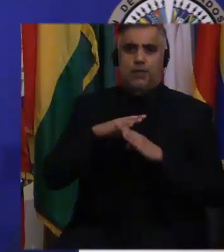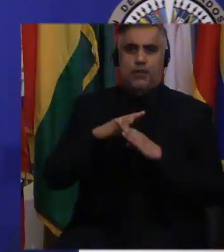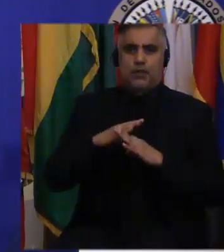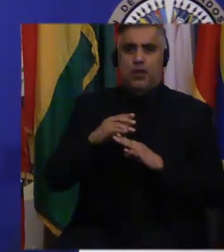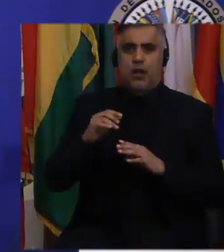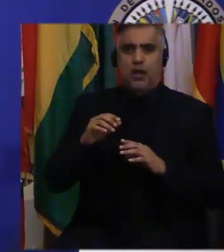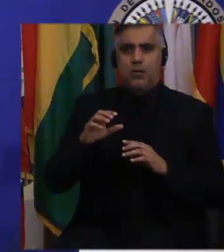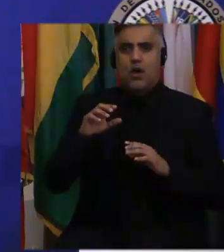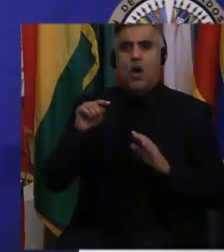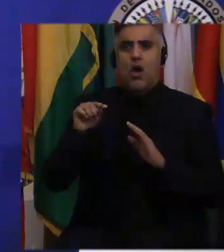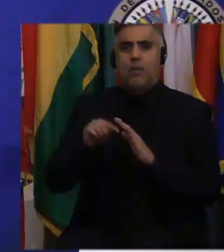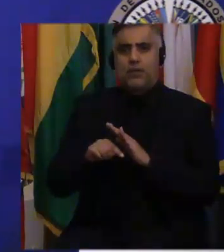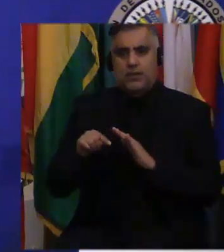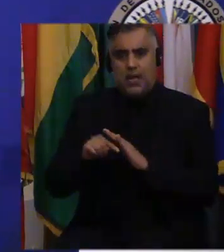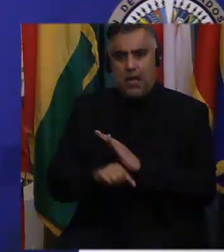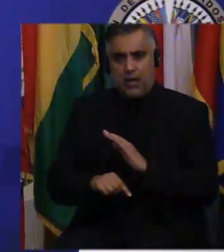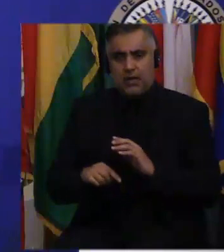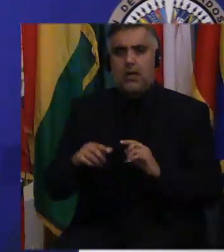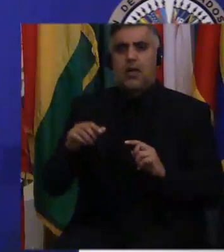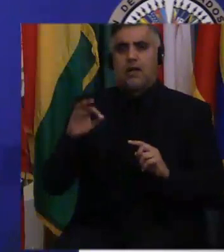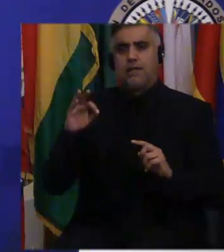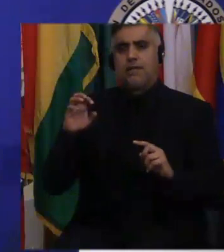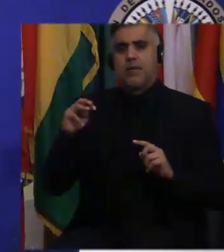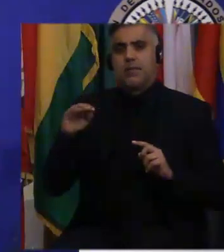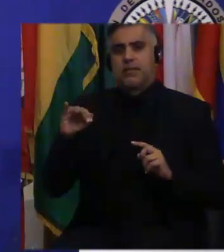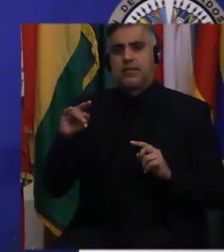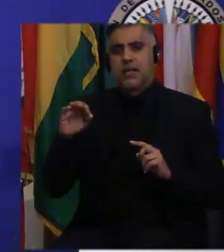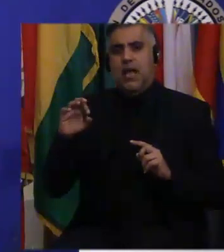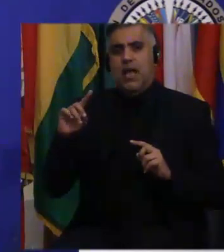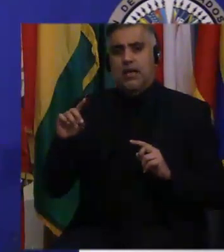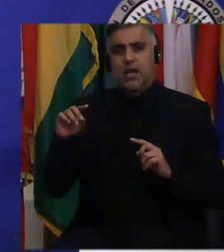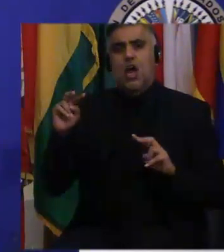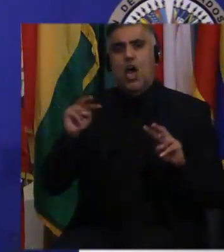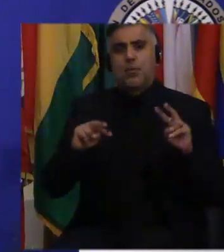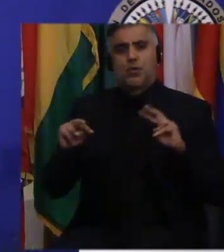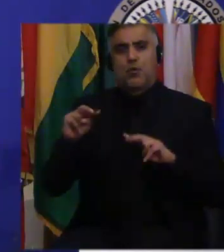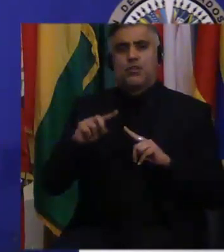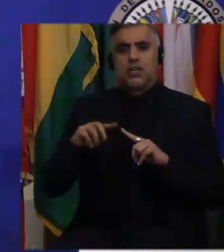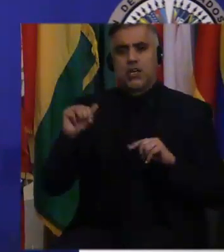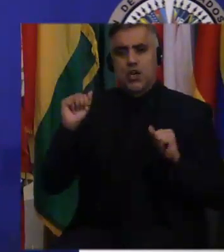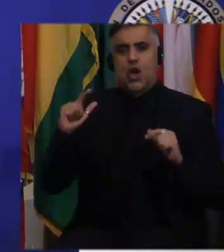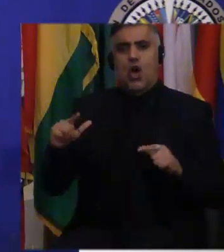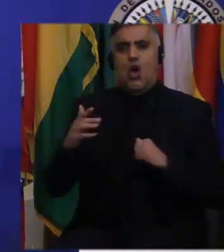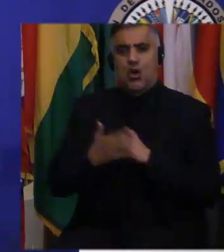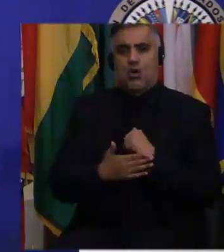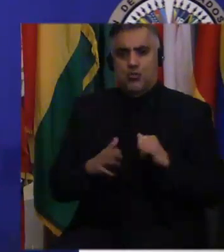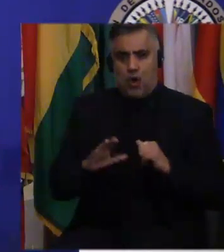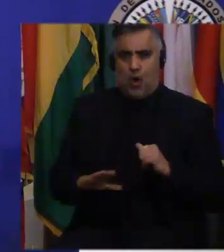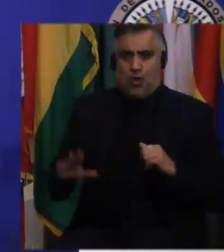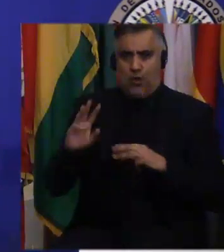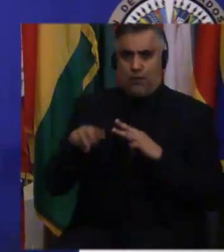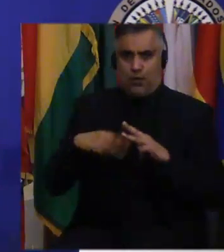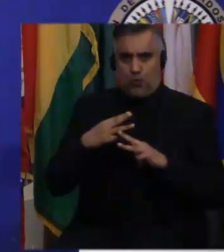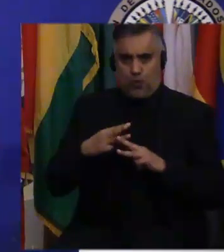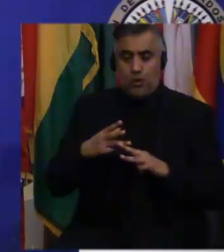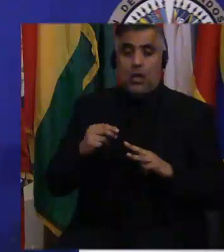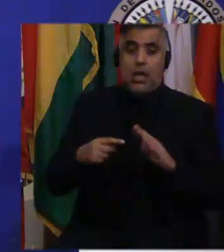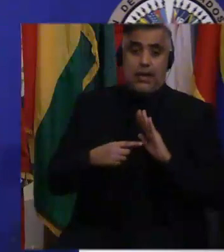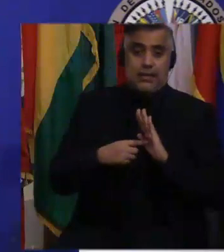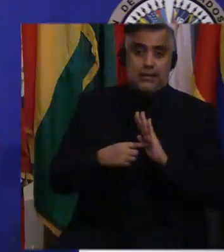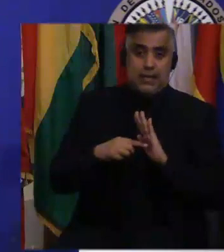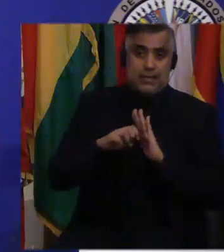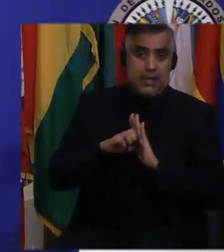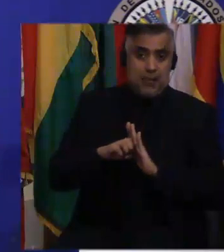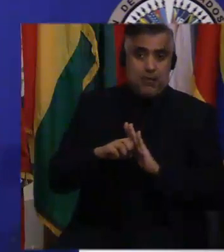of femicide or establishment of a femicide watch or femicide observatory in all countries all over the world. And example from